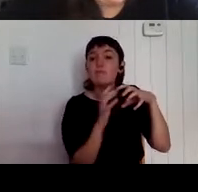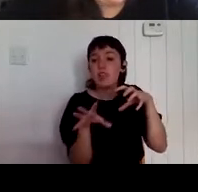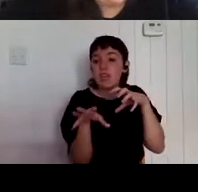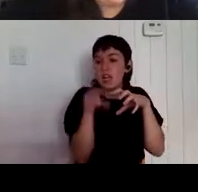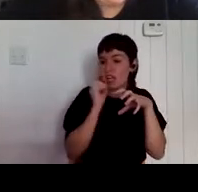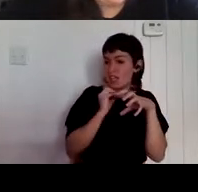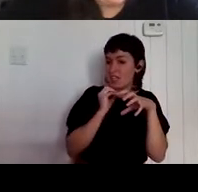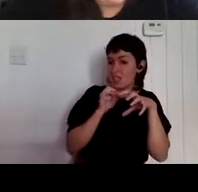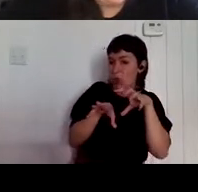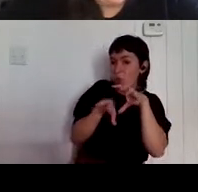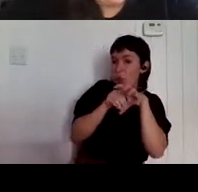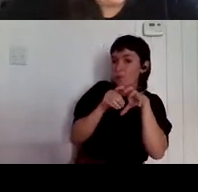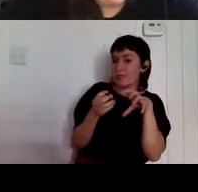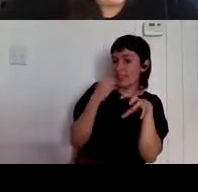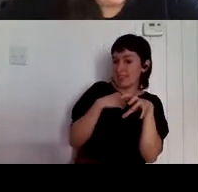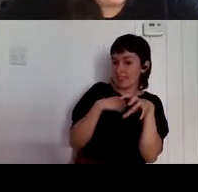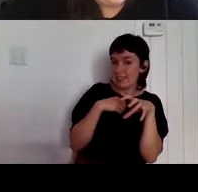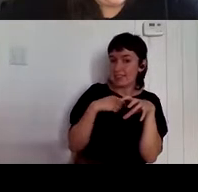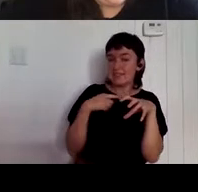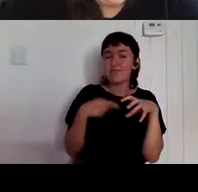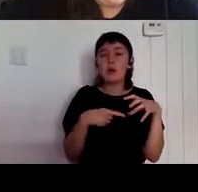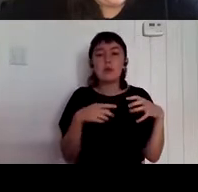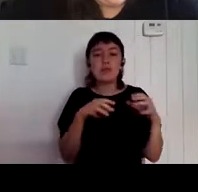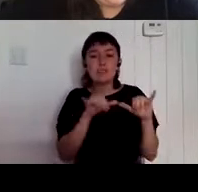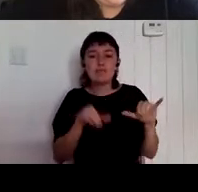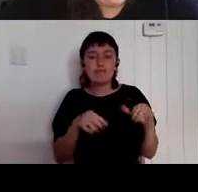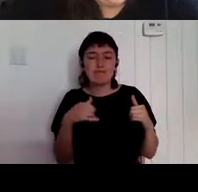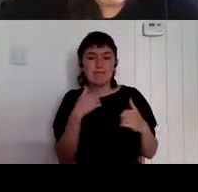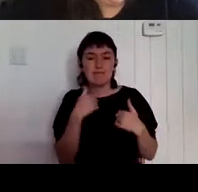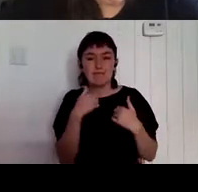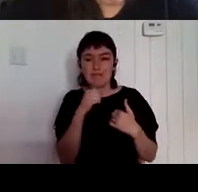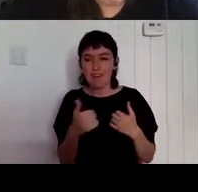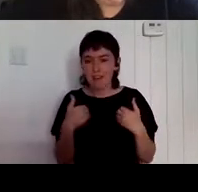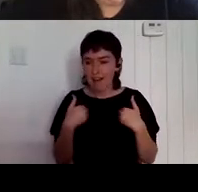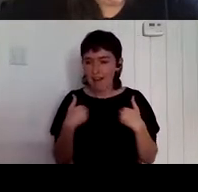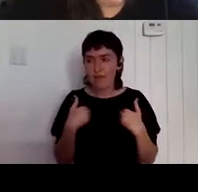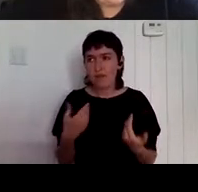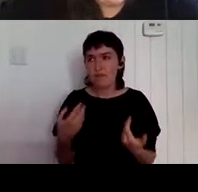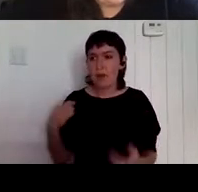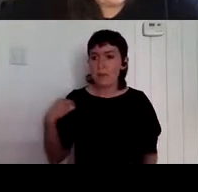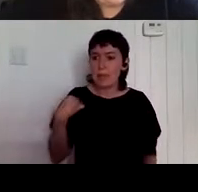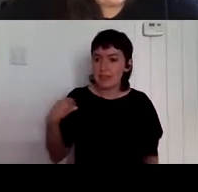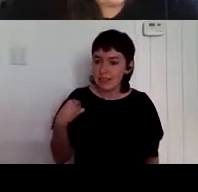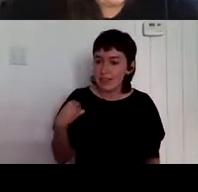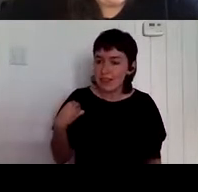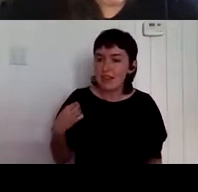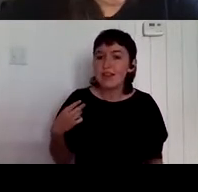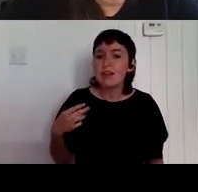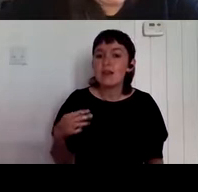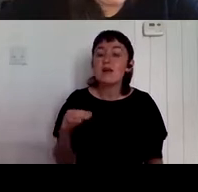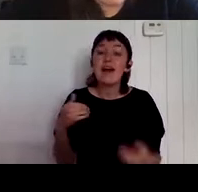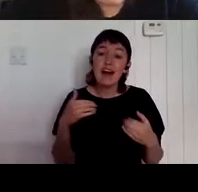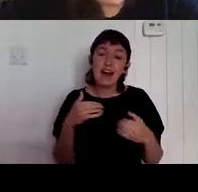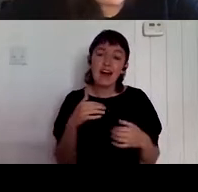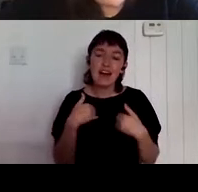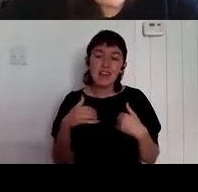just because this system doesn't have what we would consider true muscle. They have things that are muscle like, it